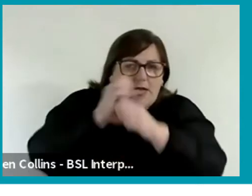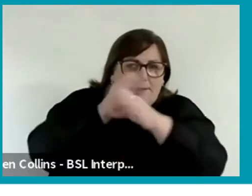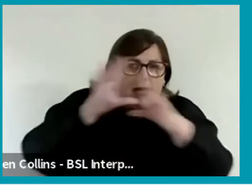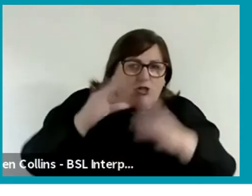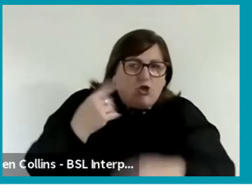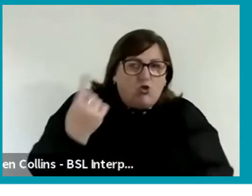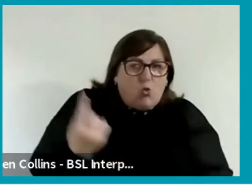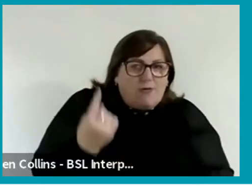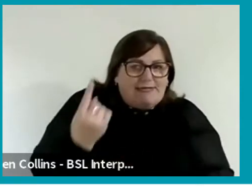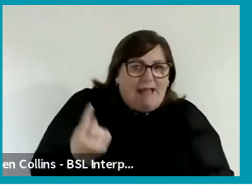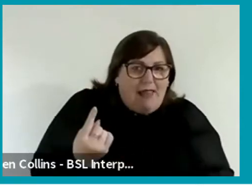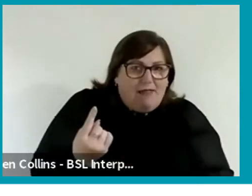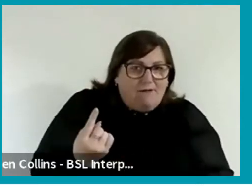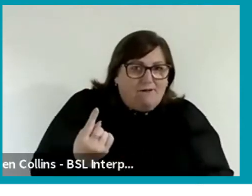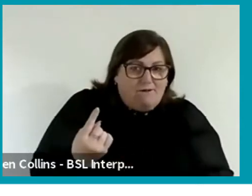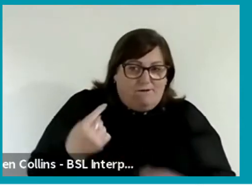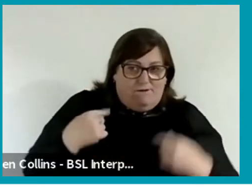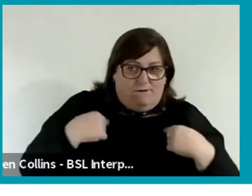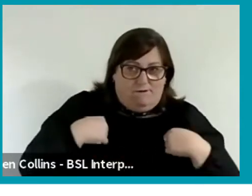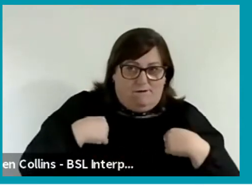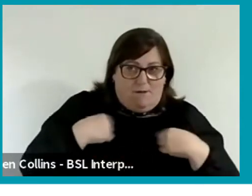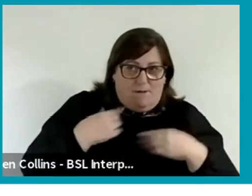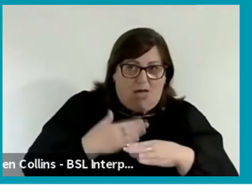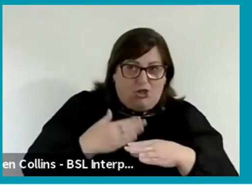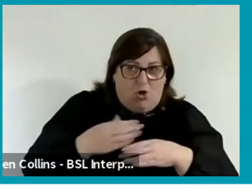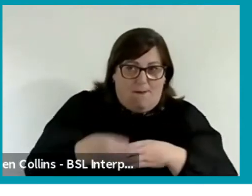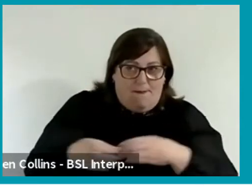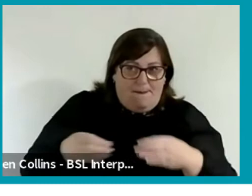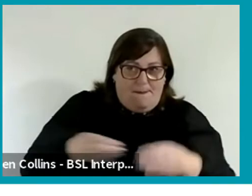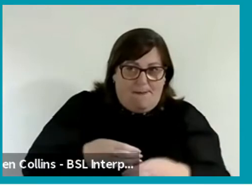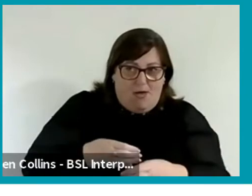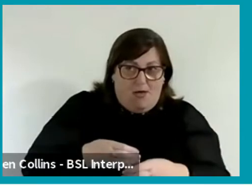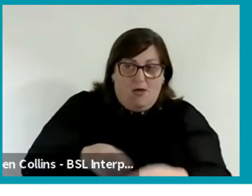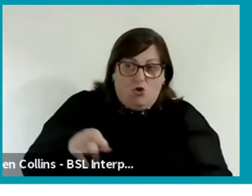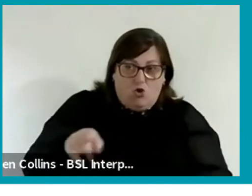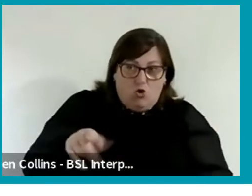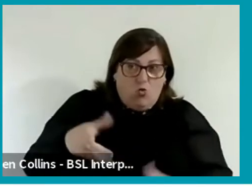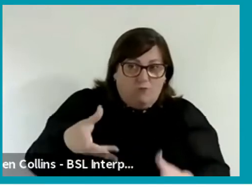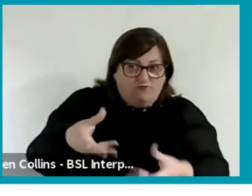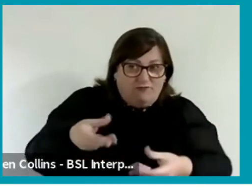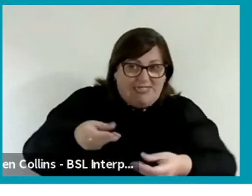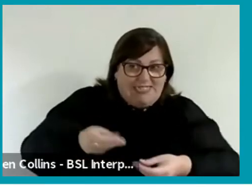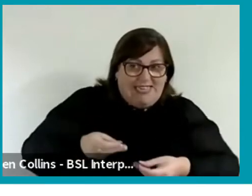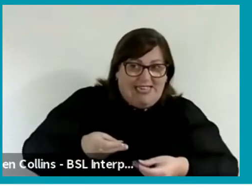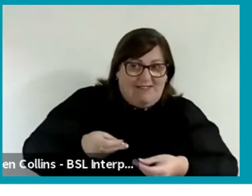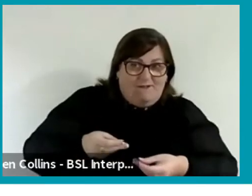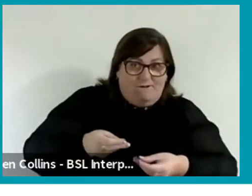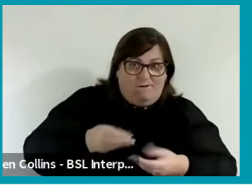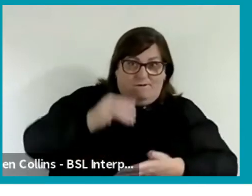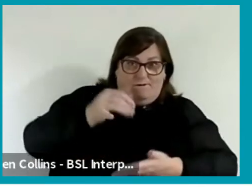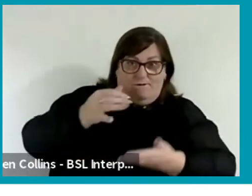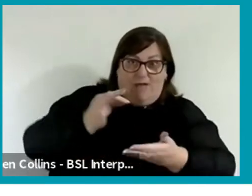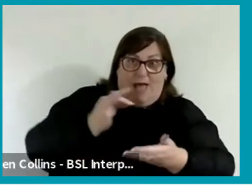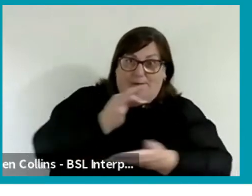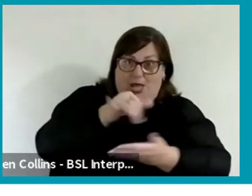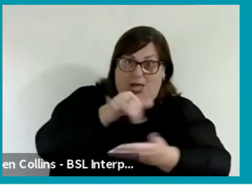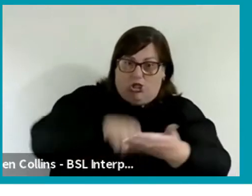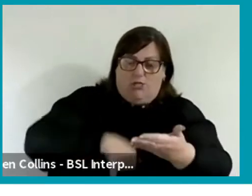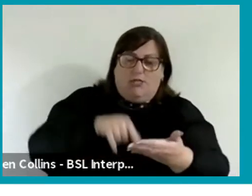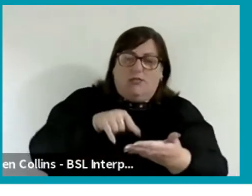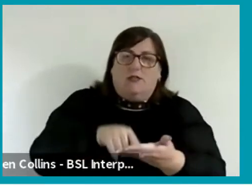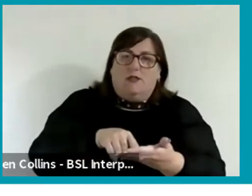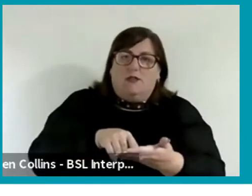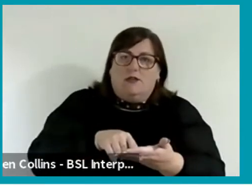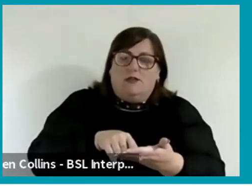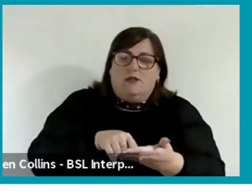side of computer laptop screen and you receive an application from you. What am I going to